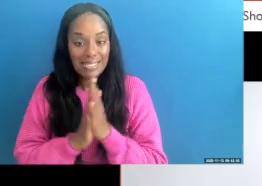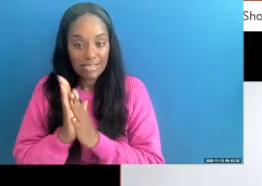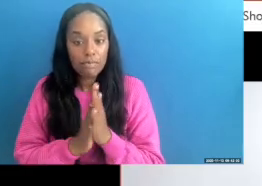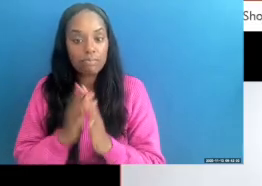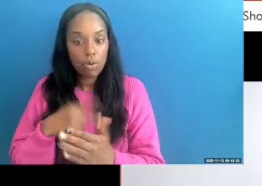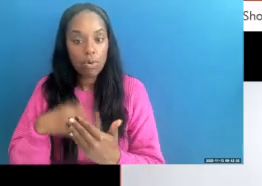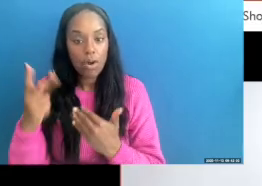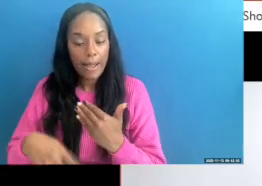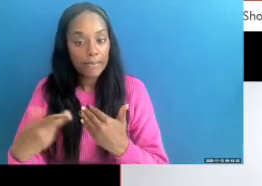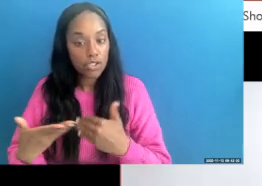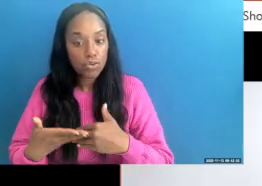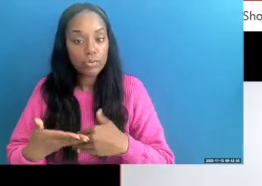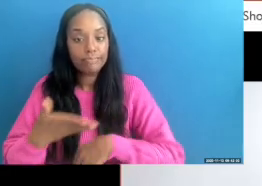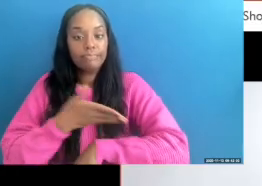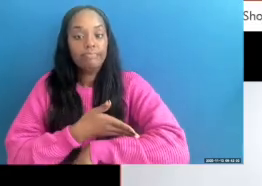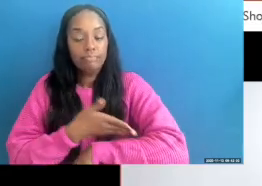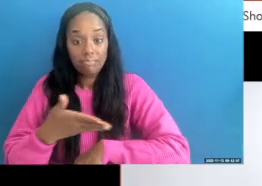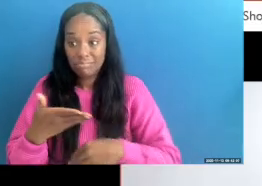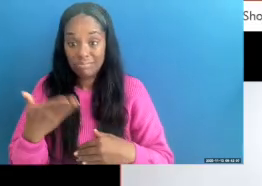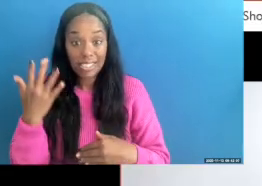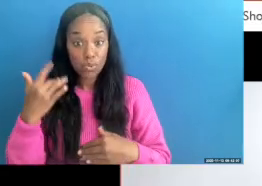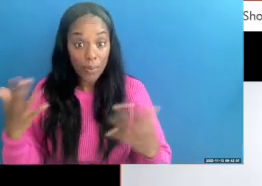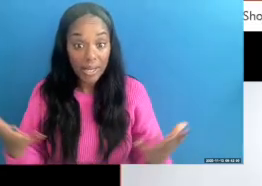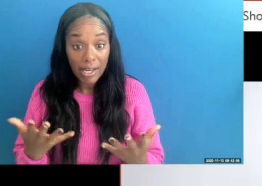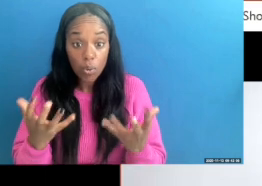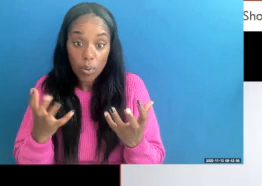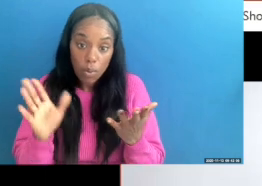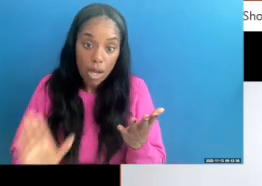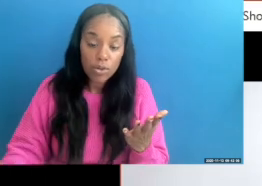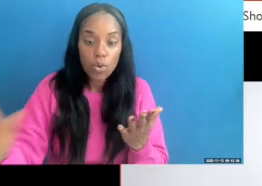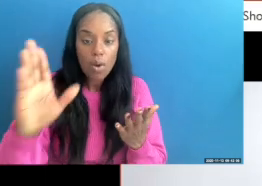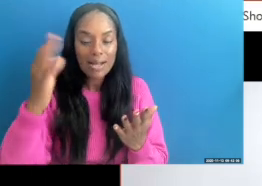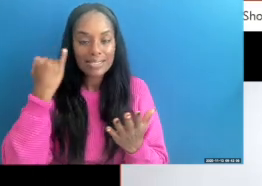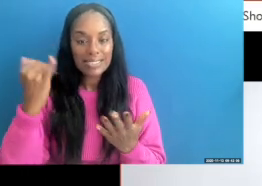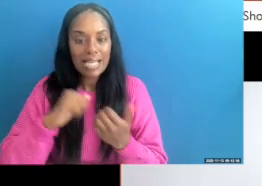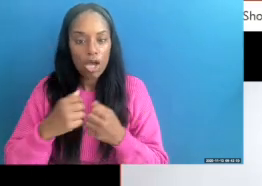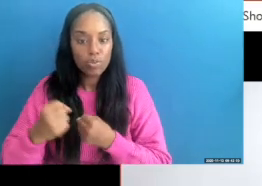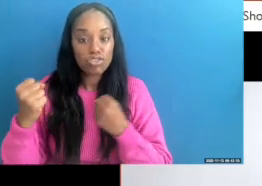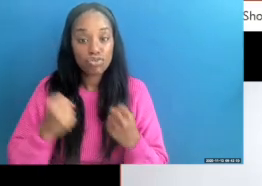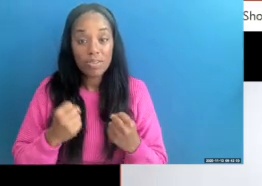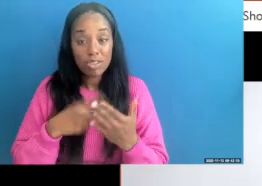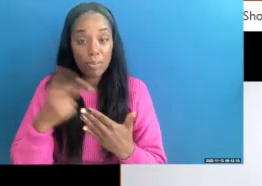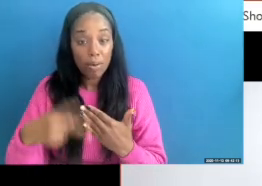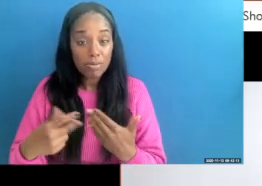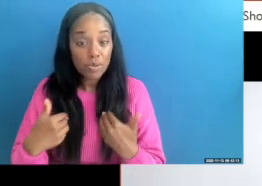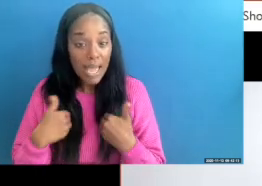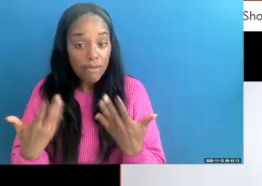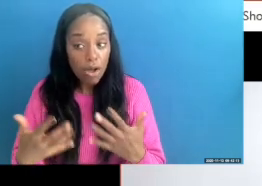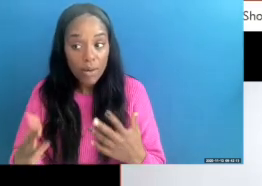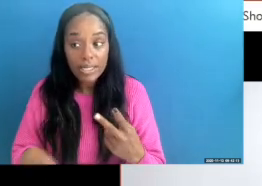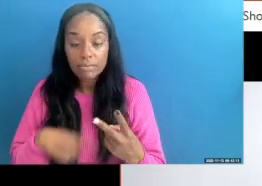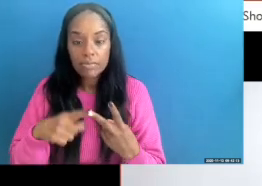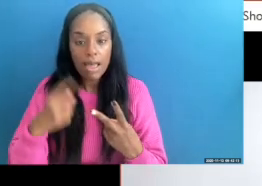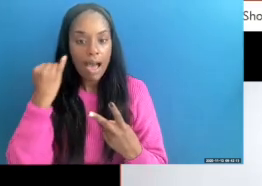enhanced. And that's what we're here to talk about. We want your ideas. How can we strengthen the existing programs? What ideas do you